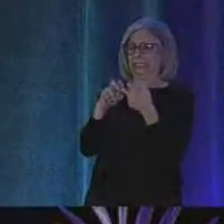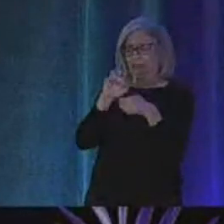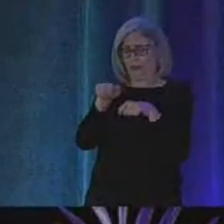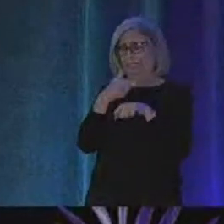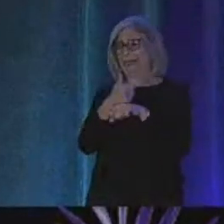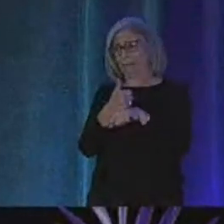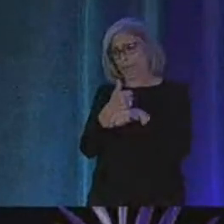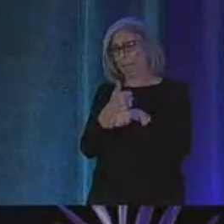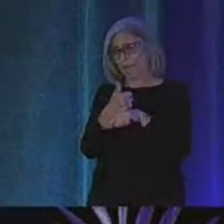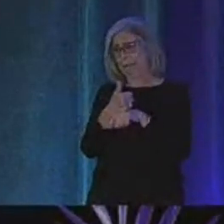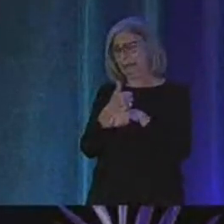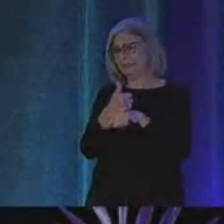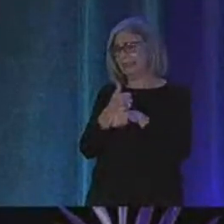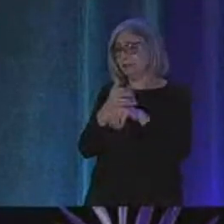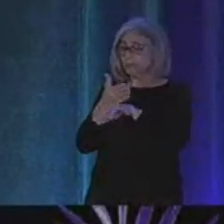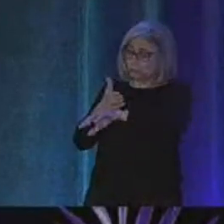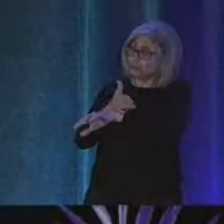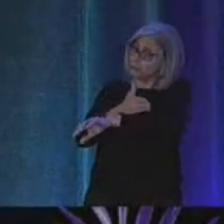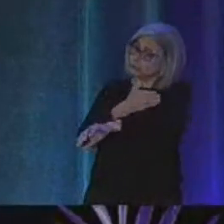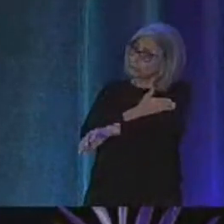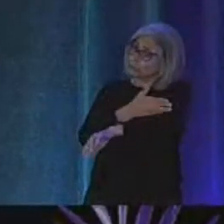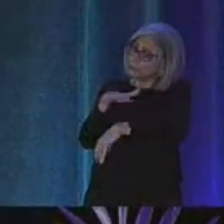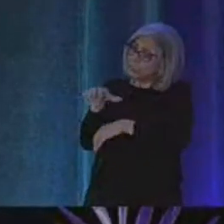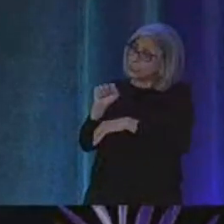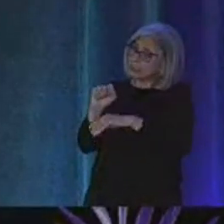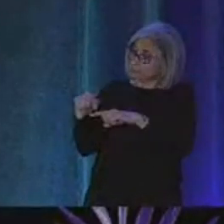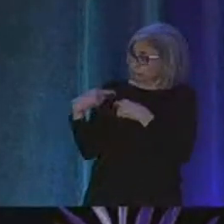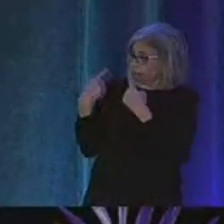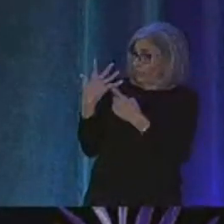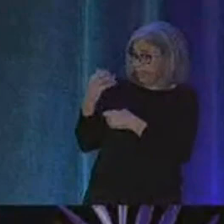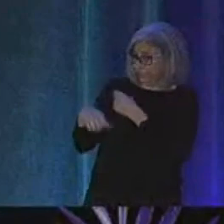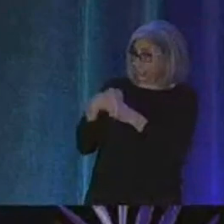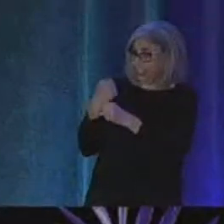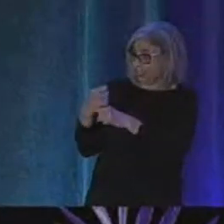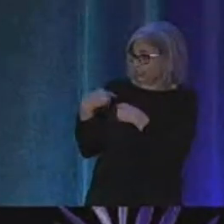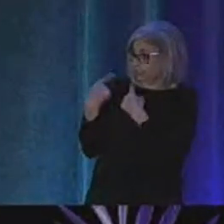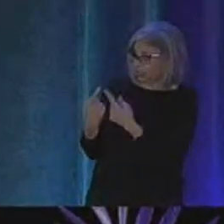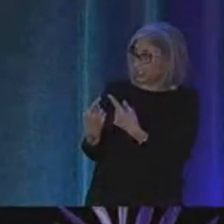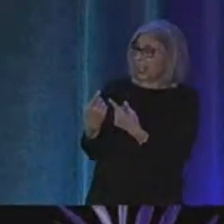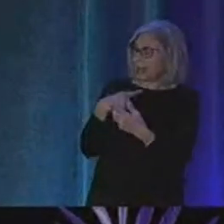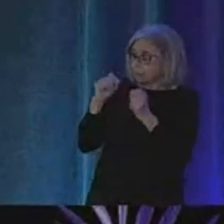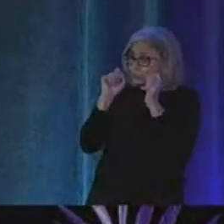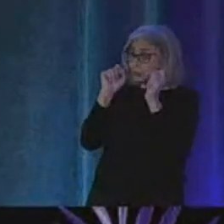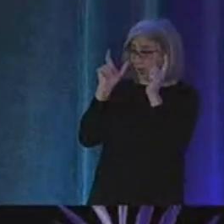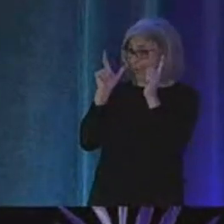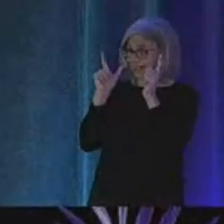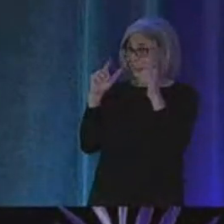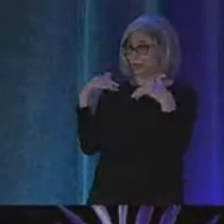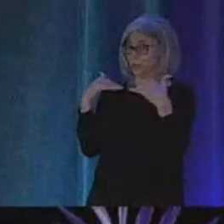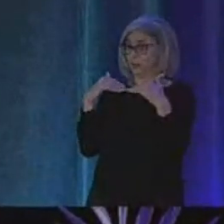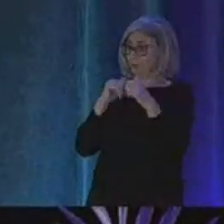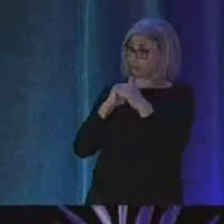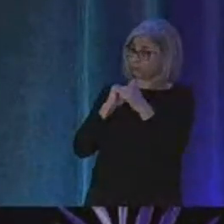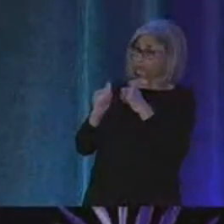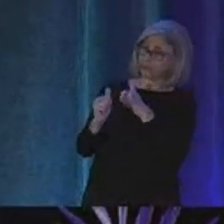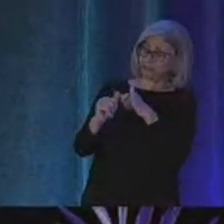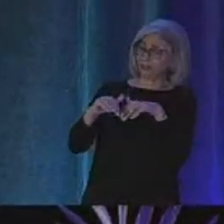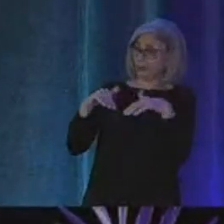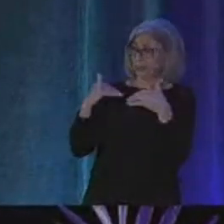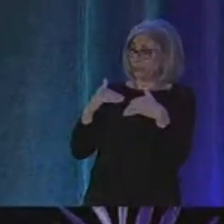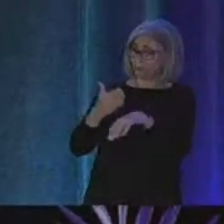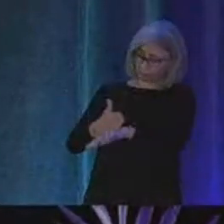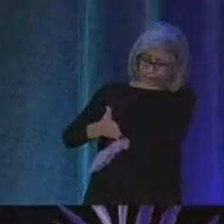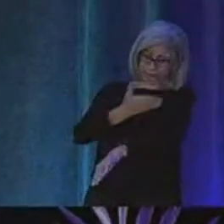up. It's getting better. I've been doing this for 5 years, and I'm surprised at how far these things